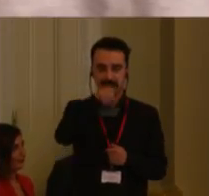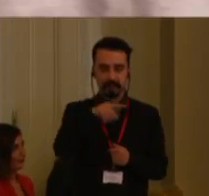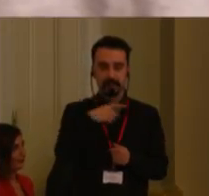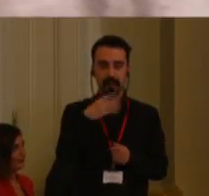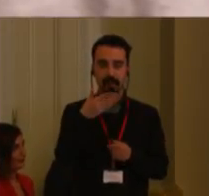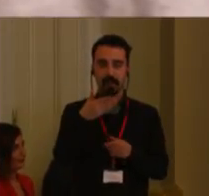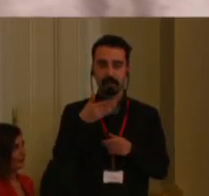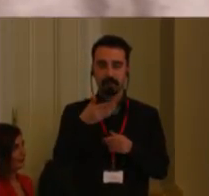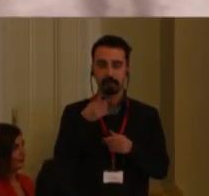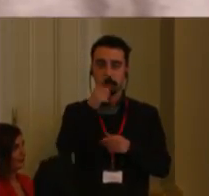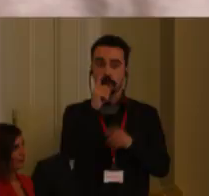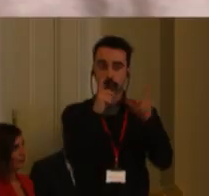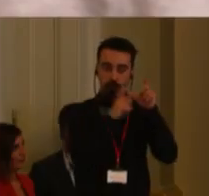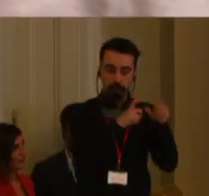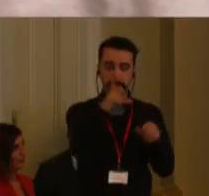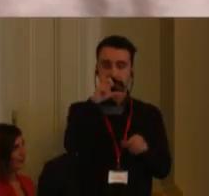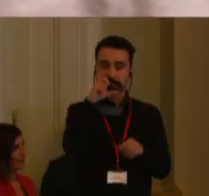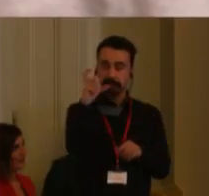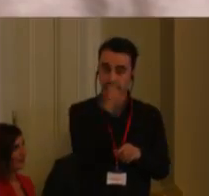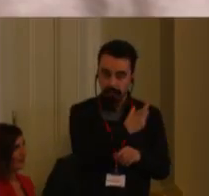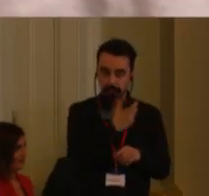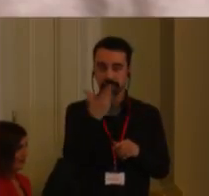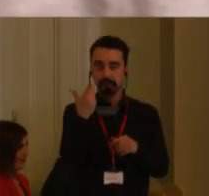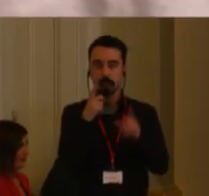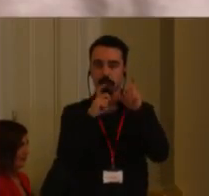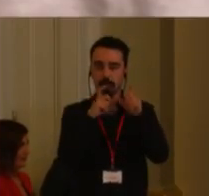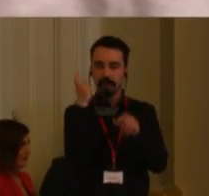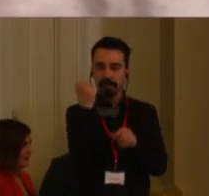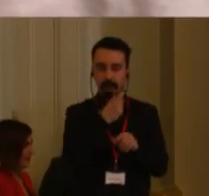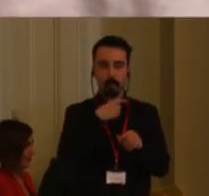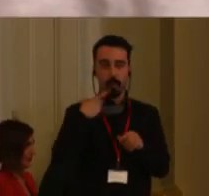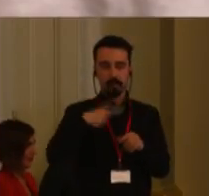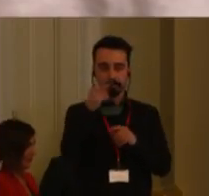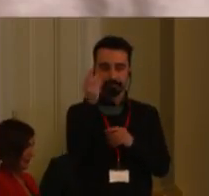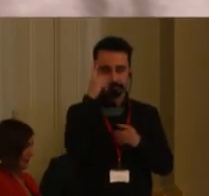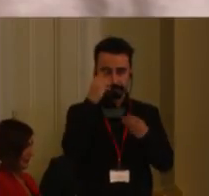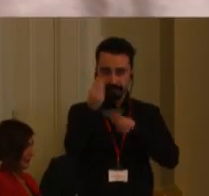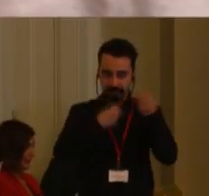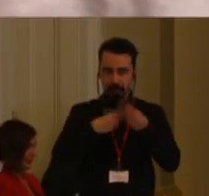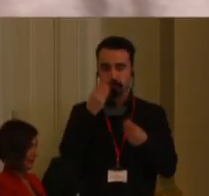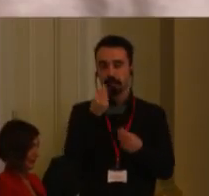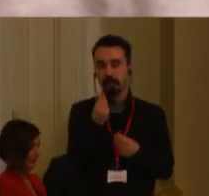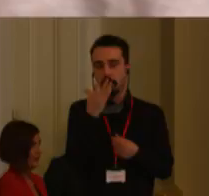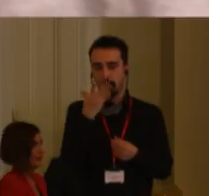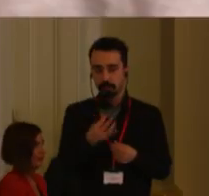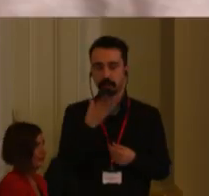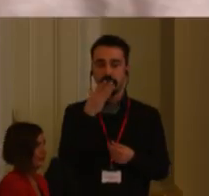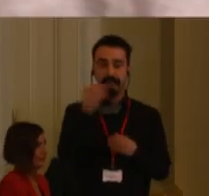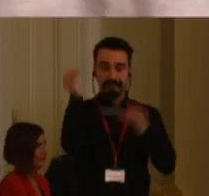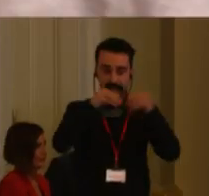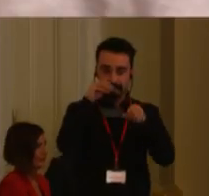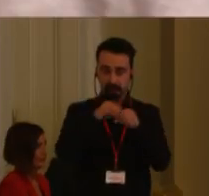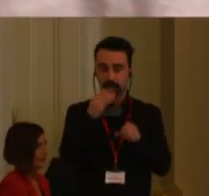and your challenges during the Q&A sessions. So thank you again for joining us. I hope you have a very